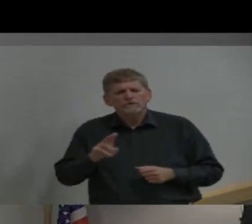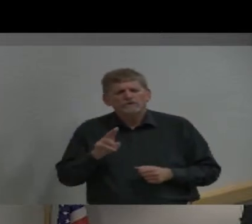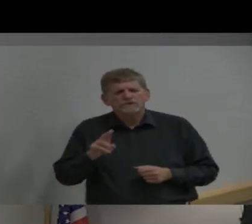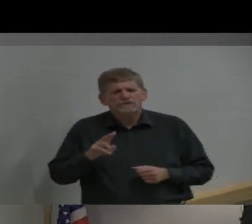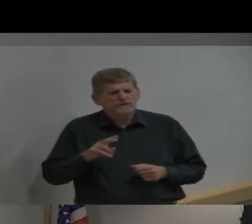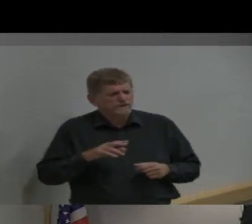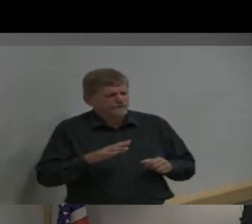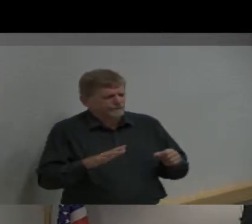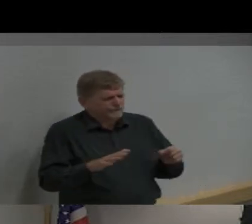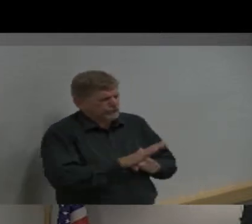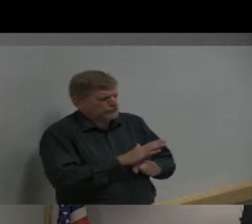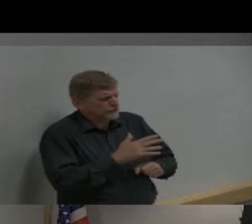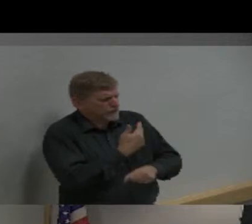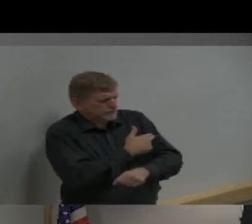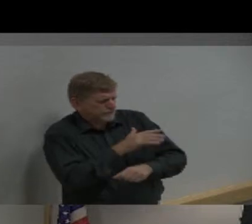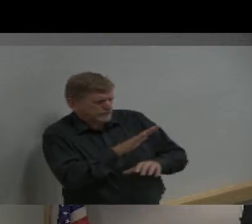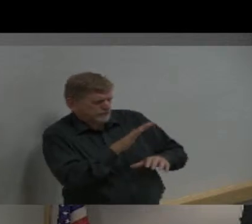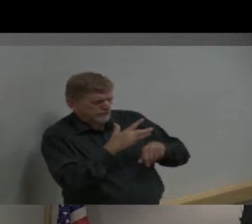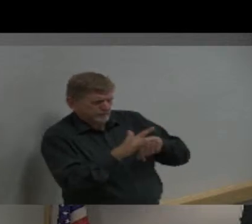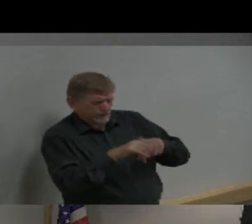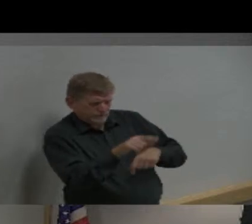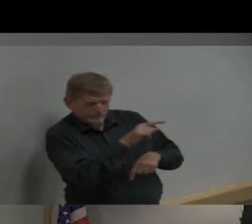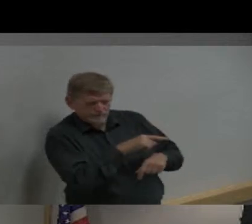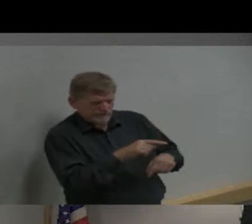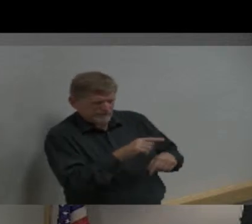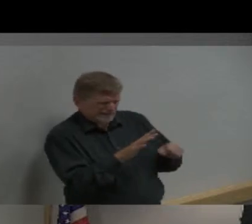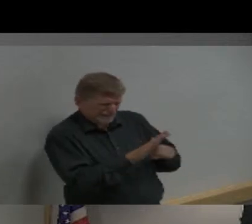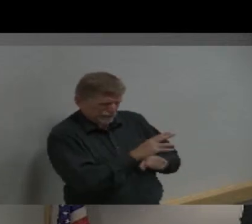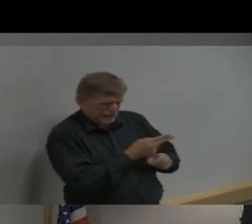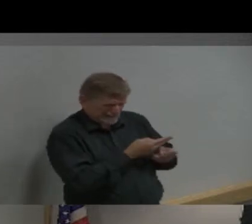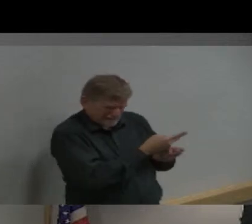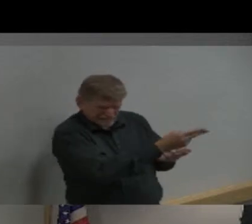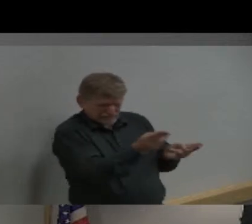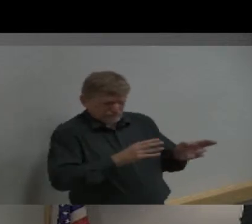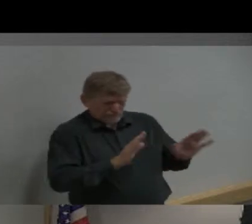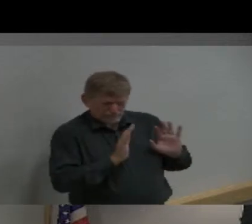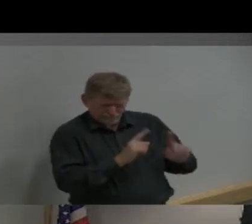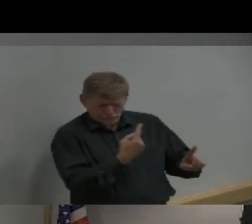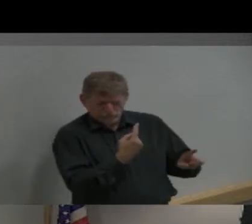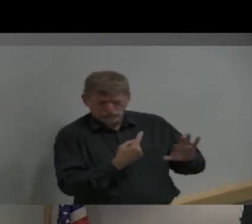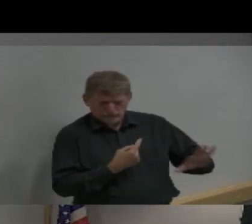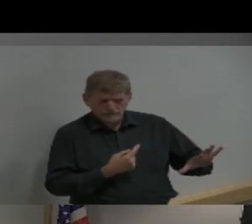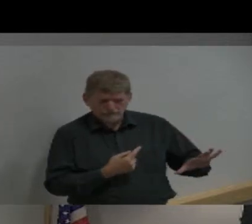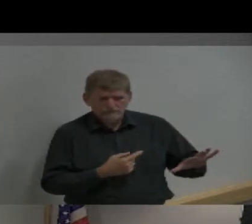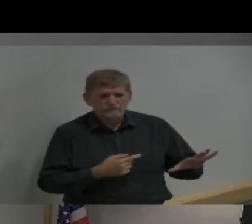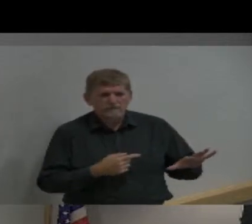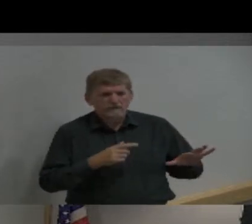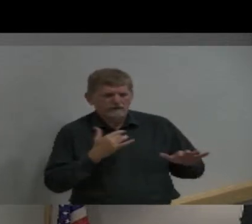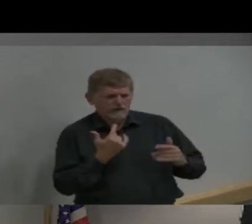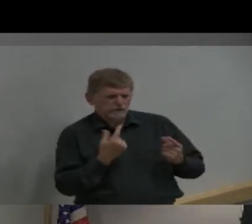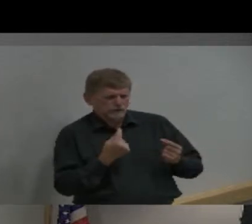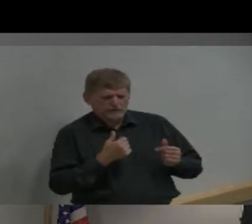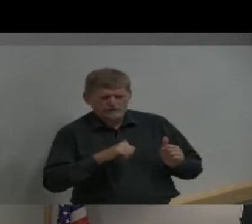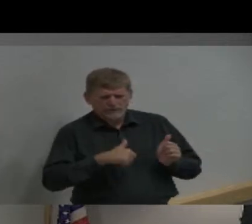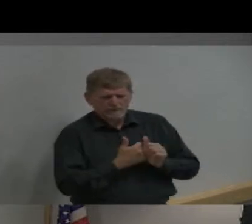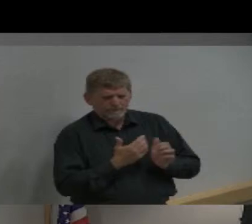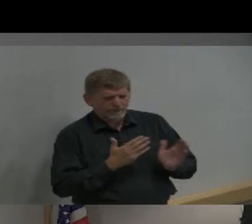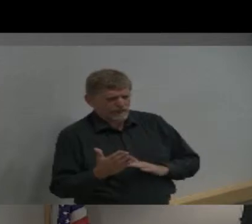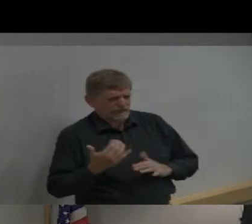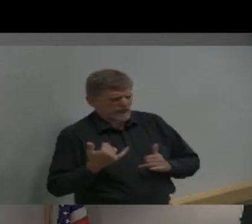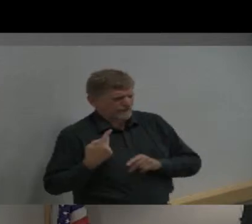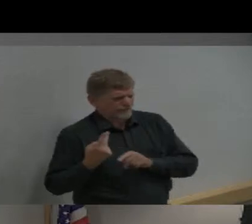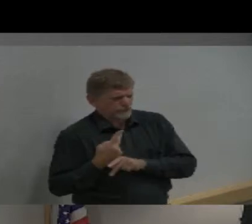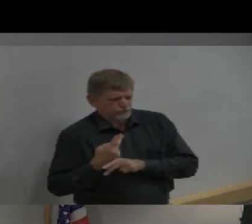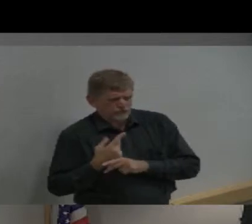and ease our backup challenges in the emergency department. So that's